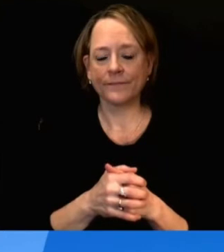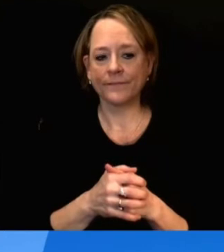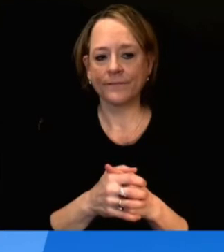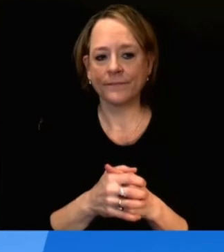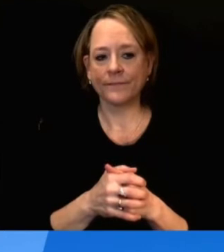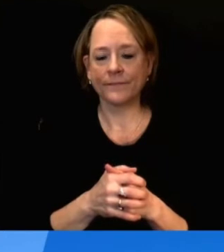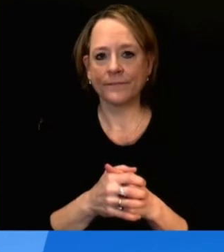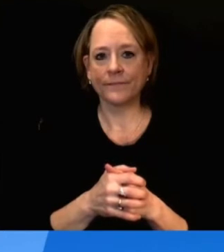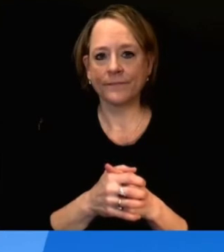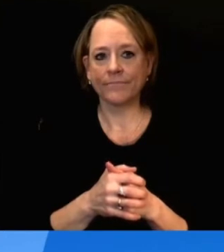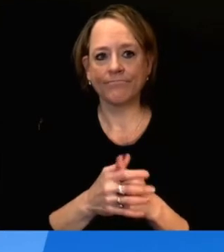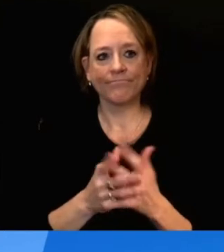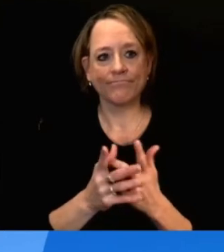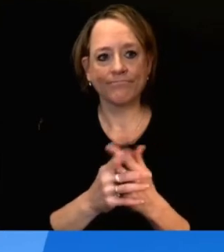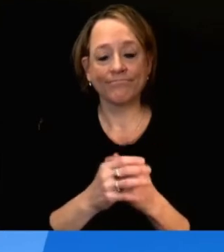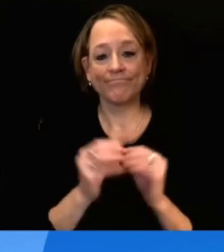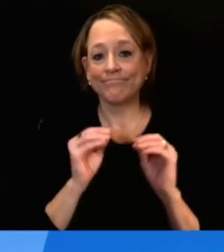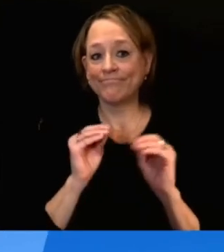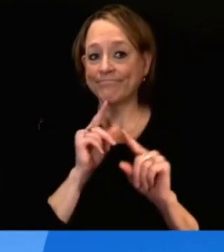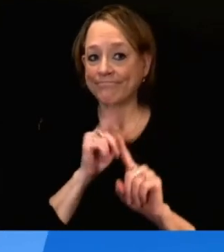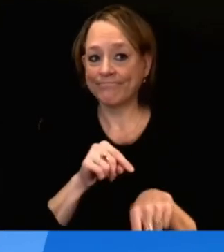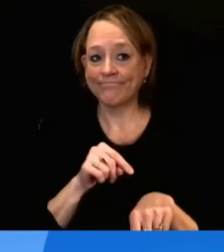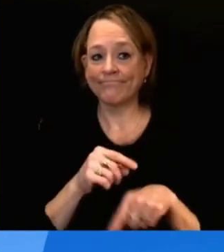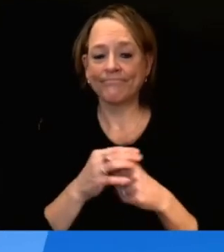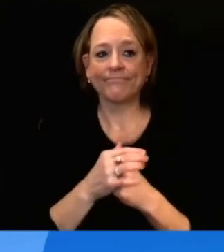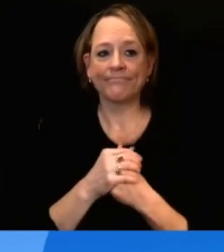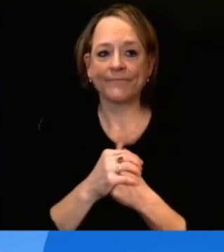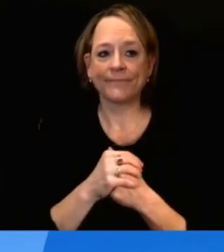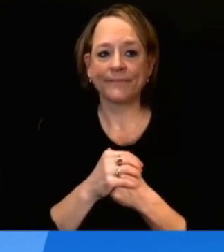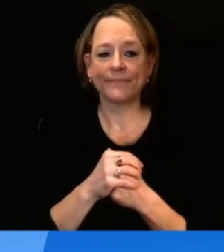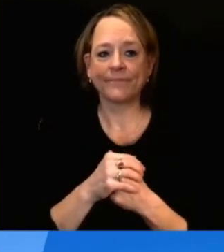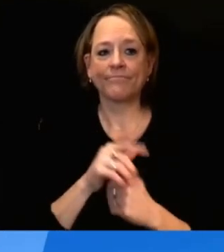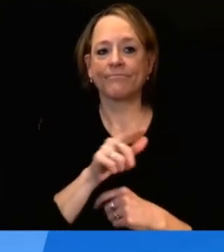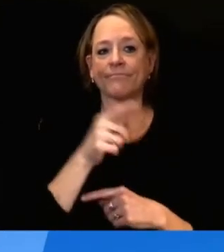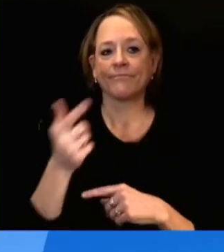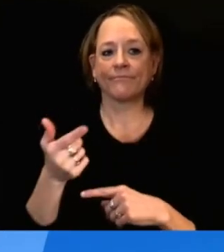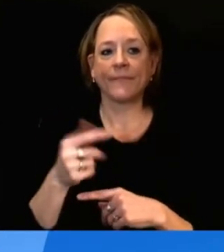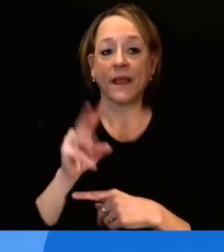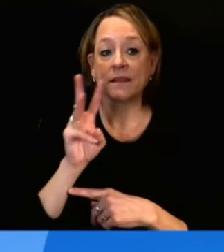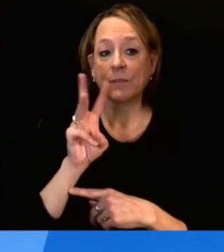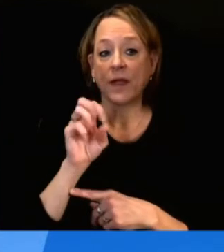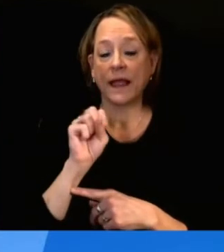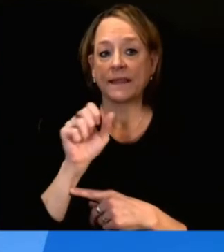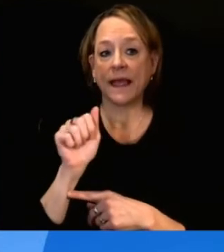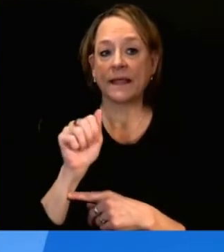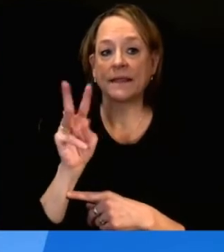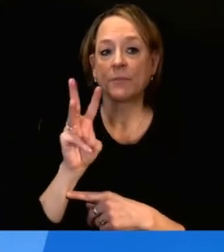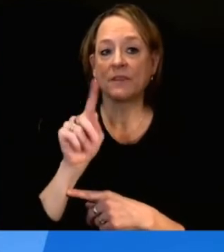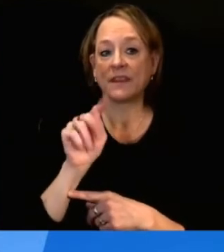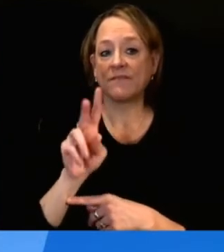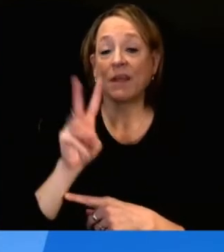Okay, we'll move on then to Ben Helwig from WSAW-TV in Wausau. Ben.